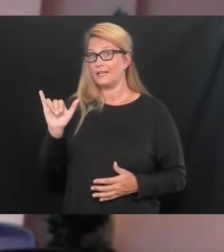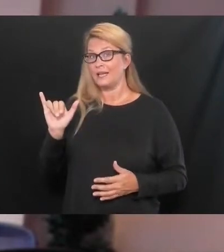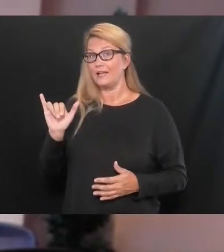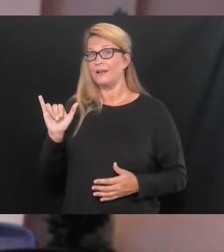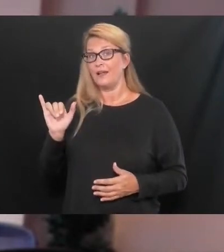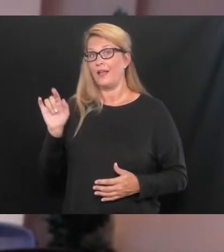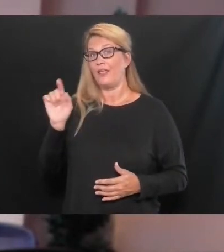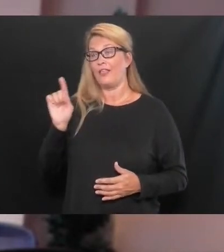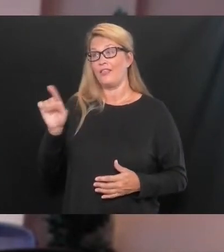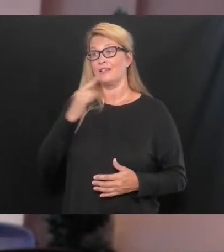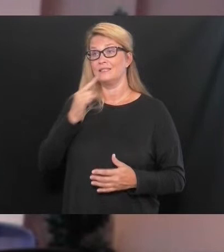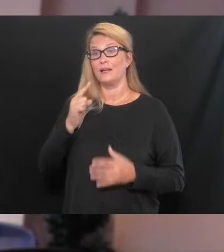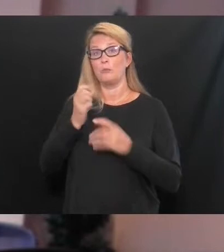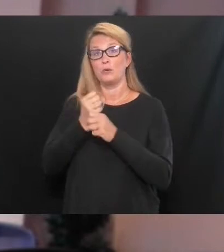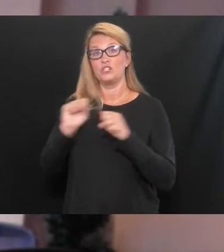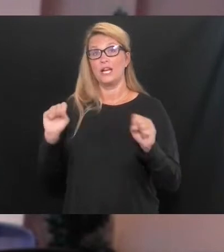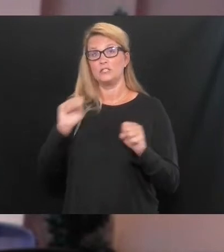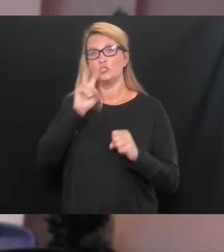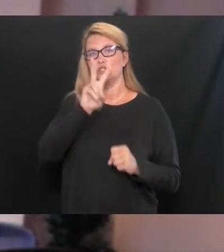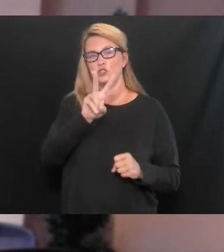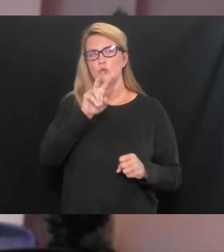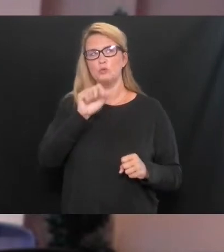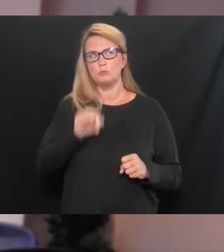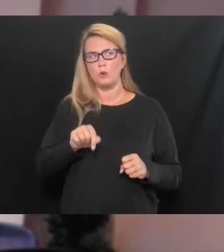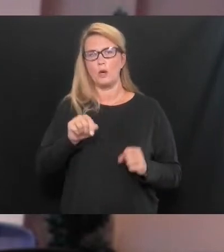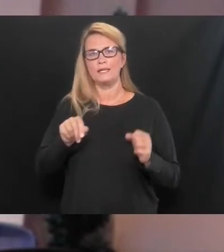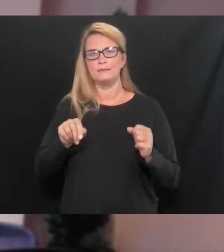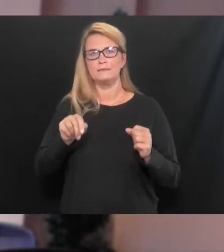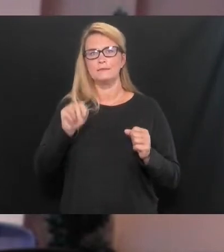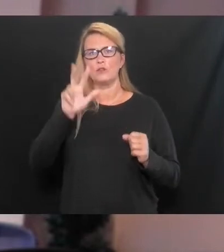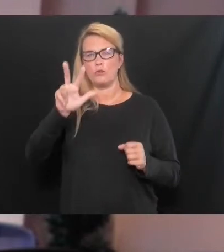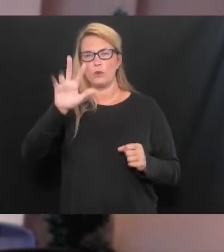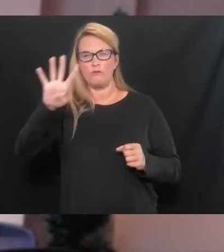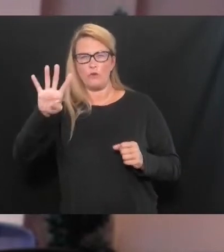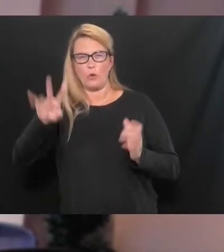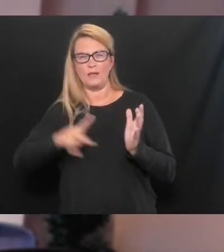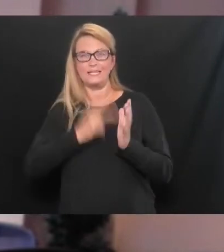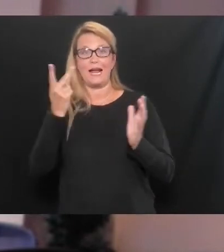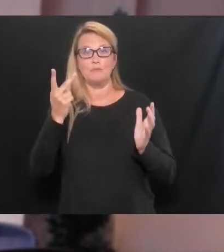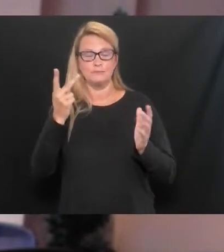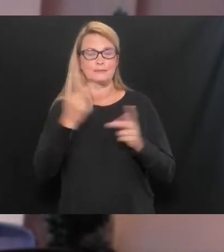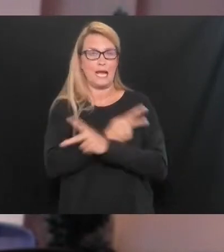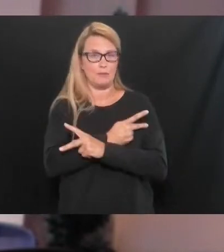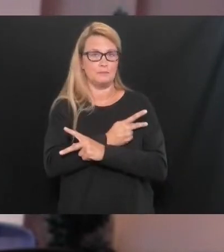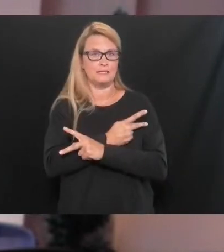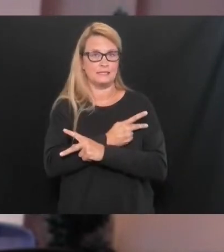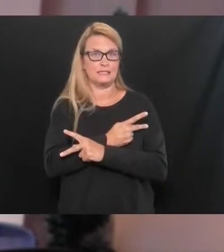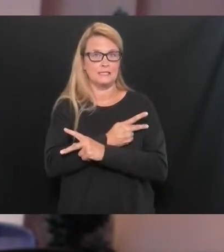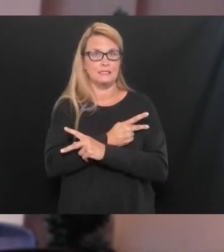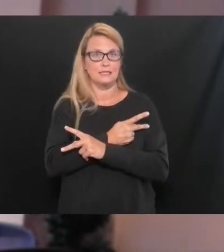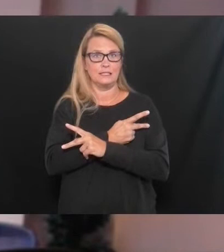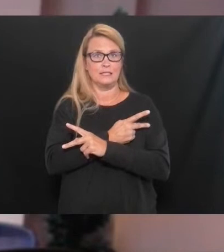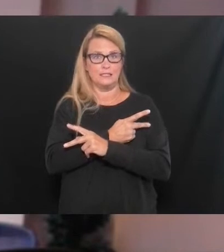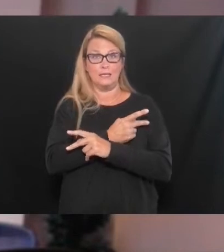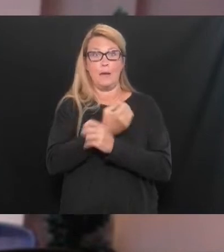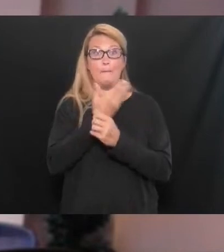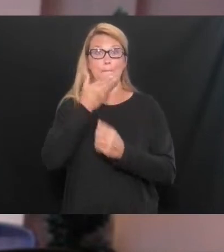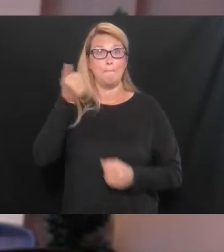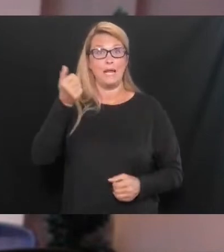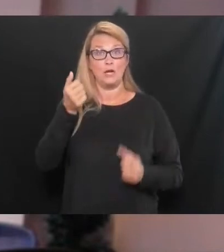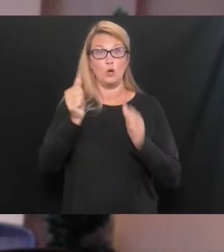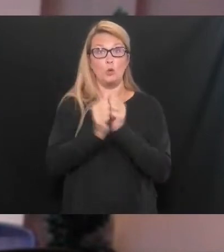protection is 2.34 times more, twice as much, a little bit more than twice as much with